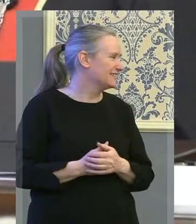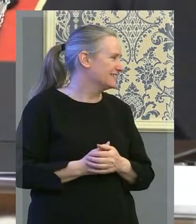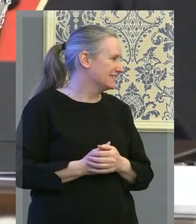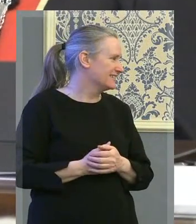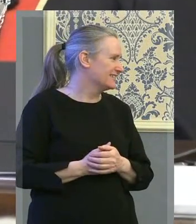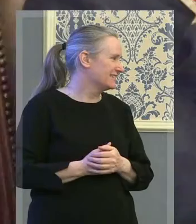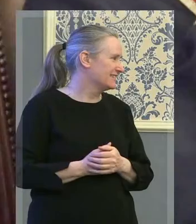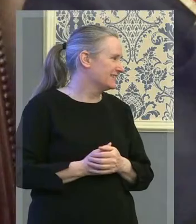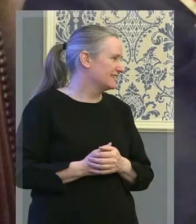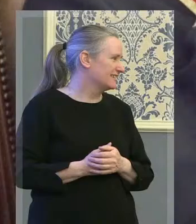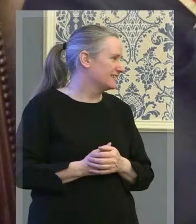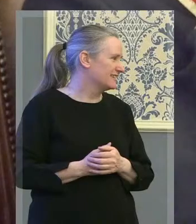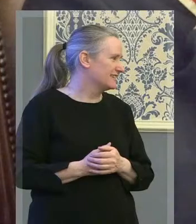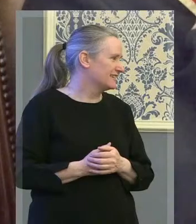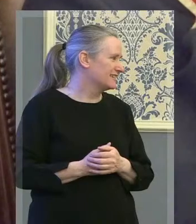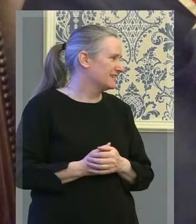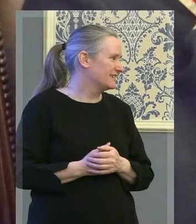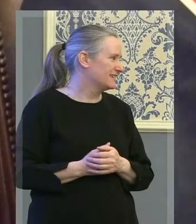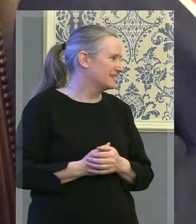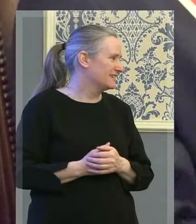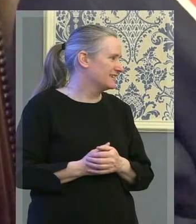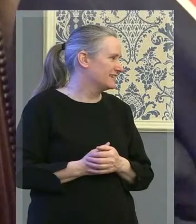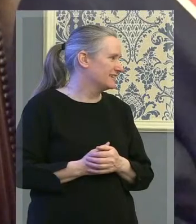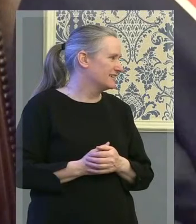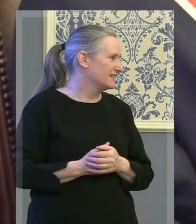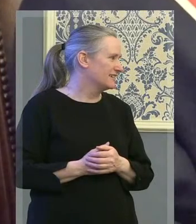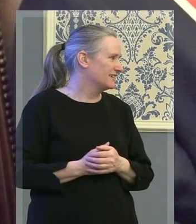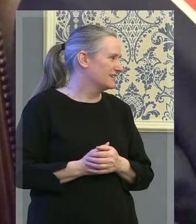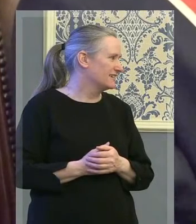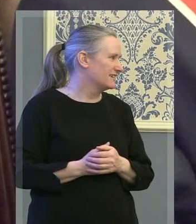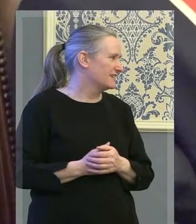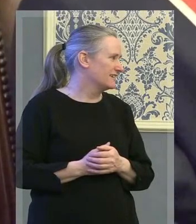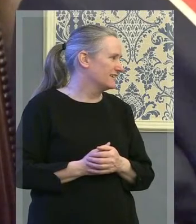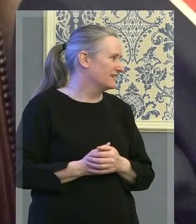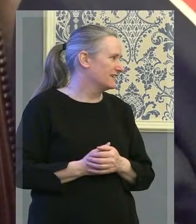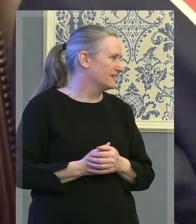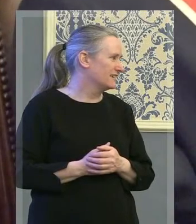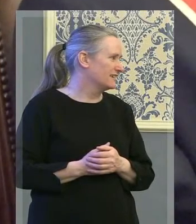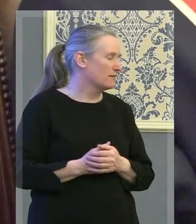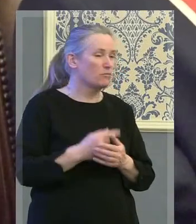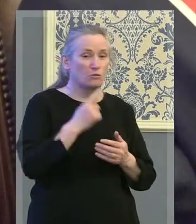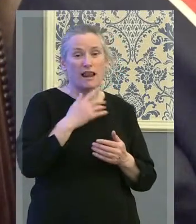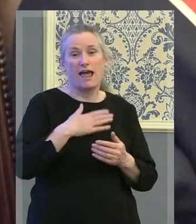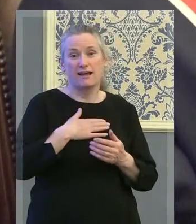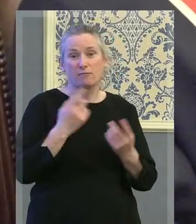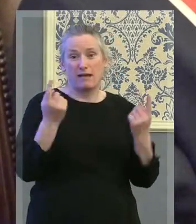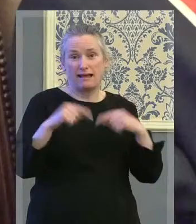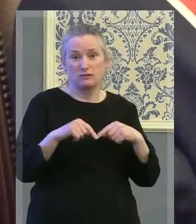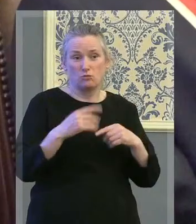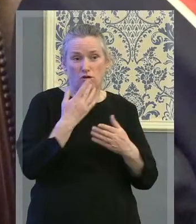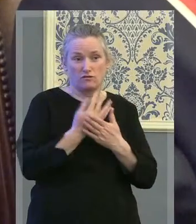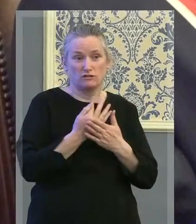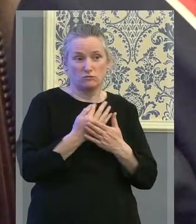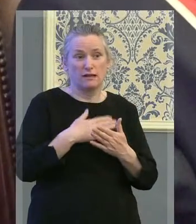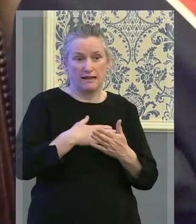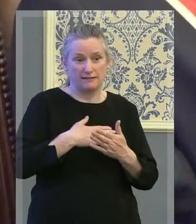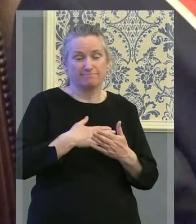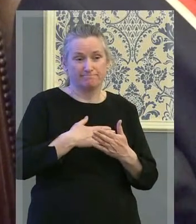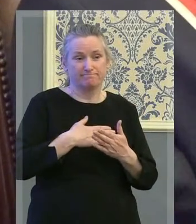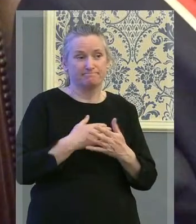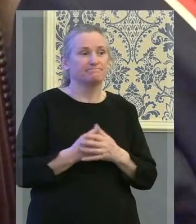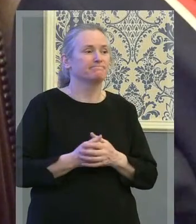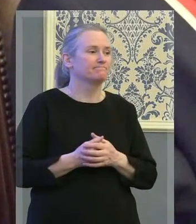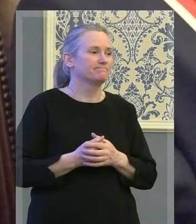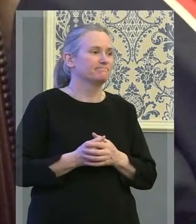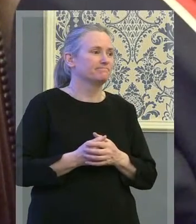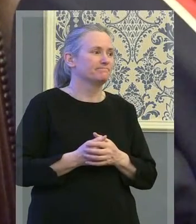So, but as a result of that, of course, our intention is to come back here. That's going to be planned. And Joe, if we